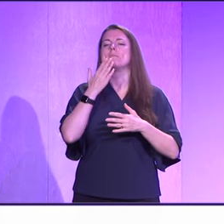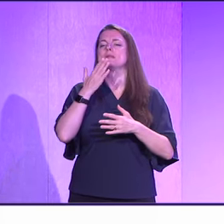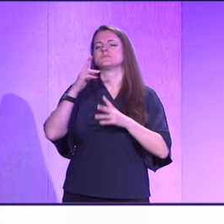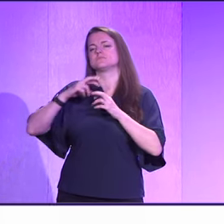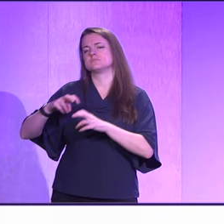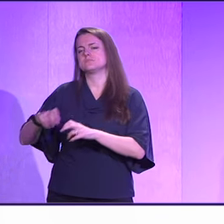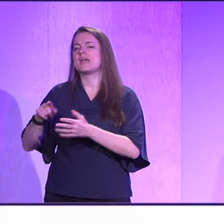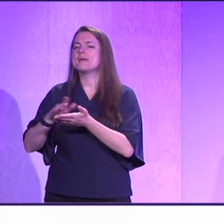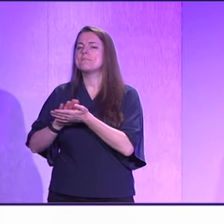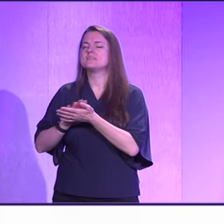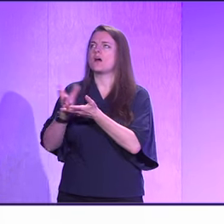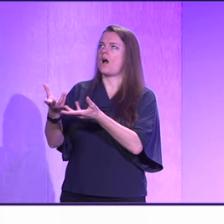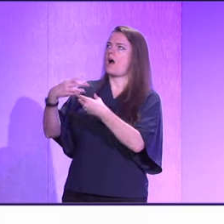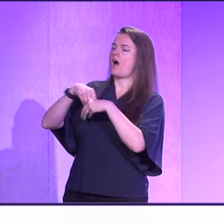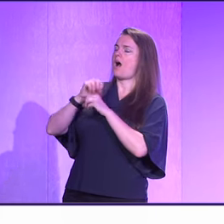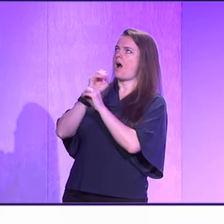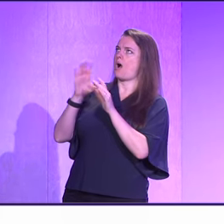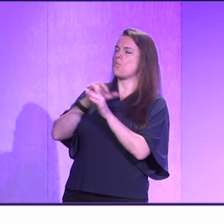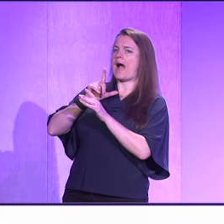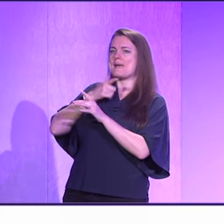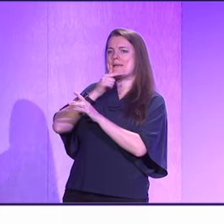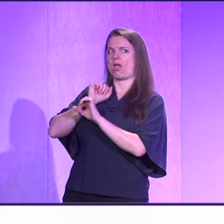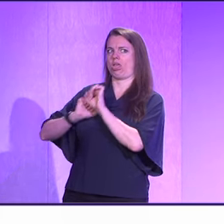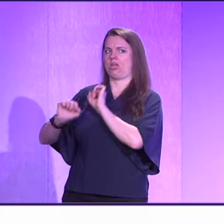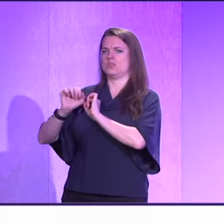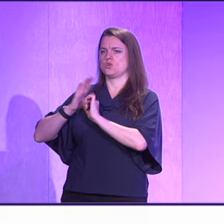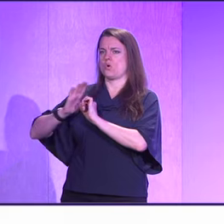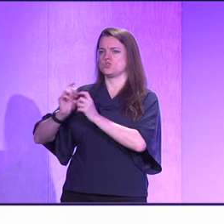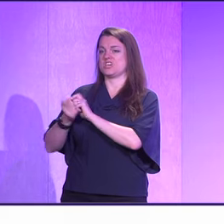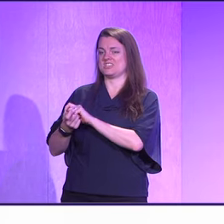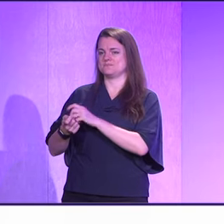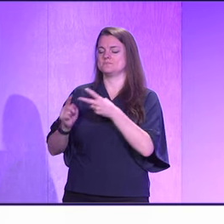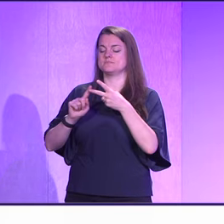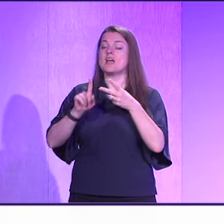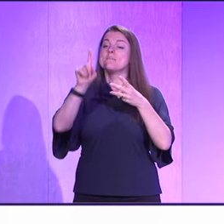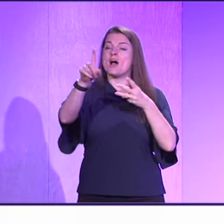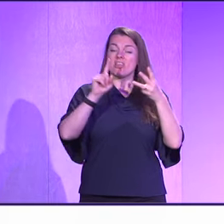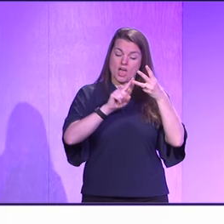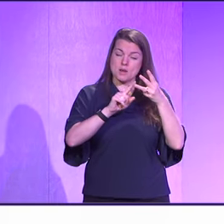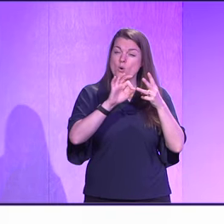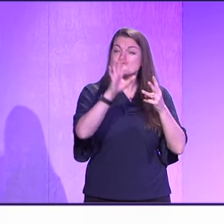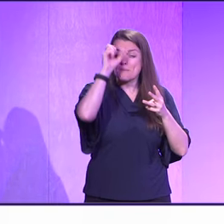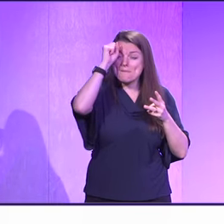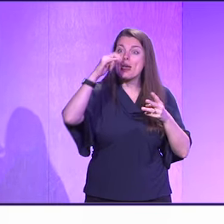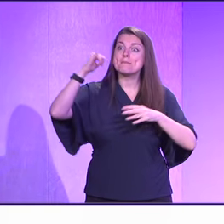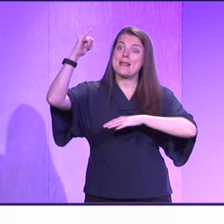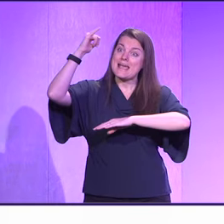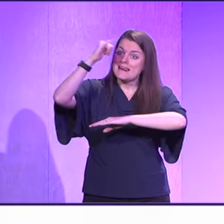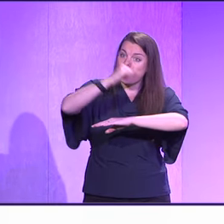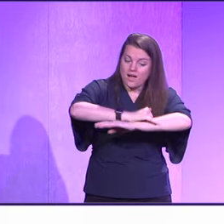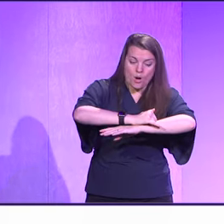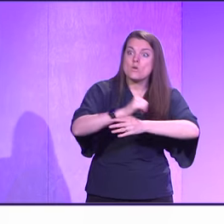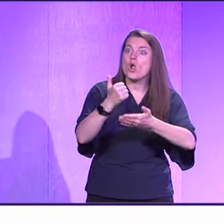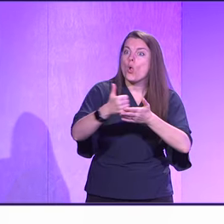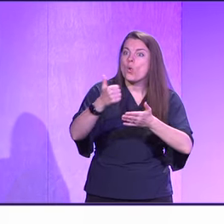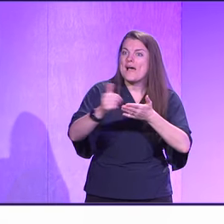understand why people are resisting a change you're trying to make. But the most important thing I want you all to go home with is the planes will always land no matter what Rob does, okay? You